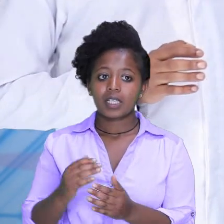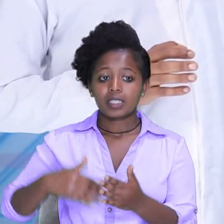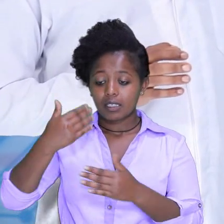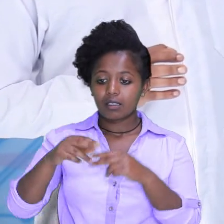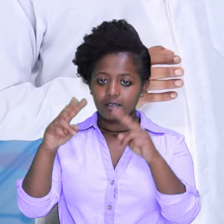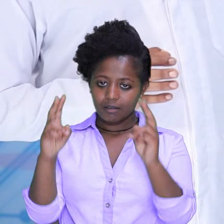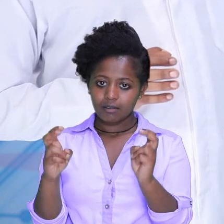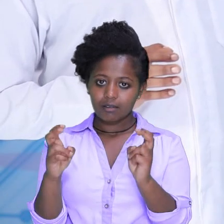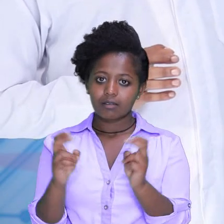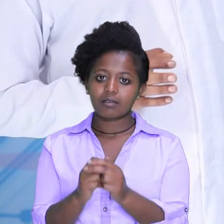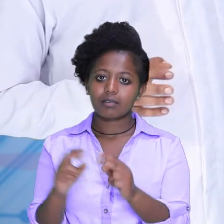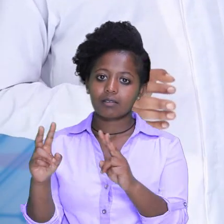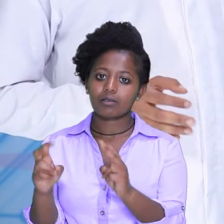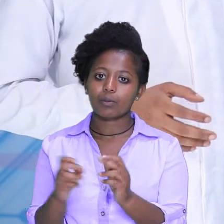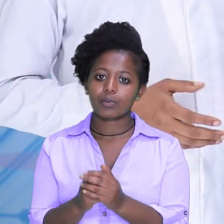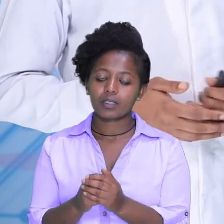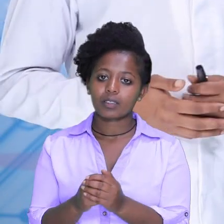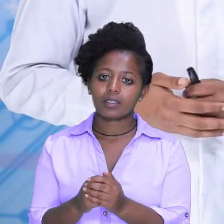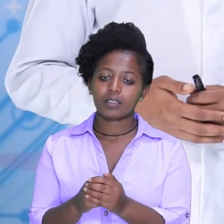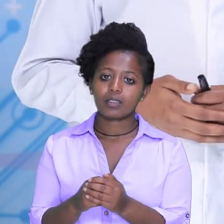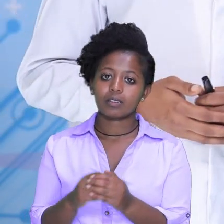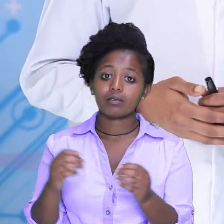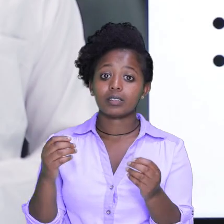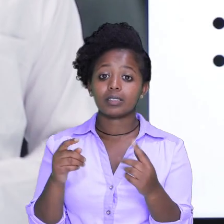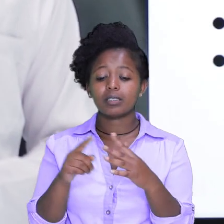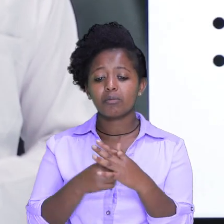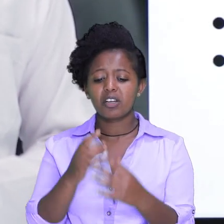lesson, the main future of Cold War,